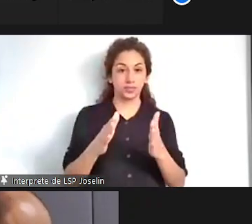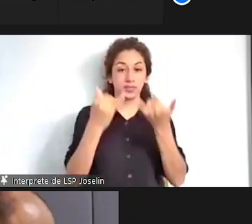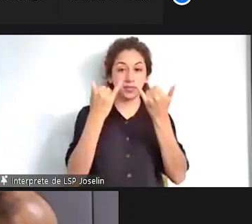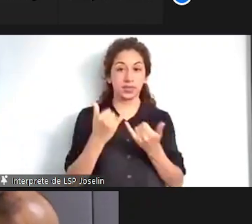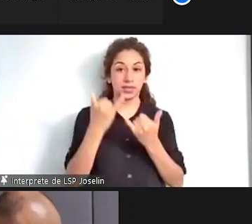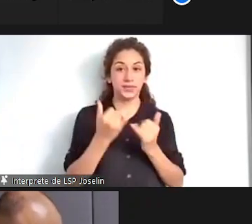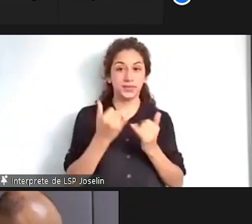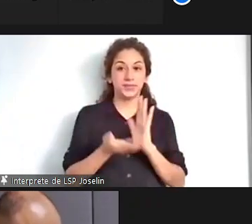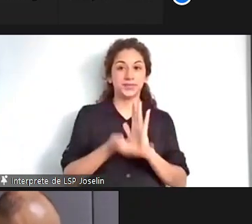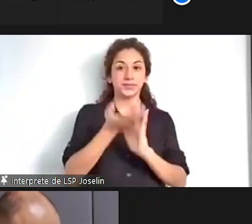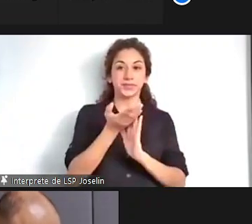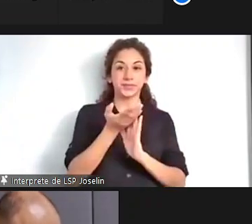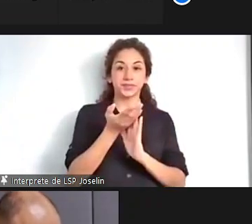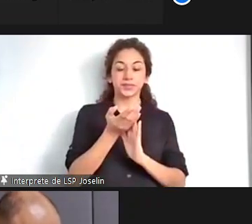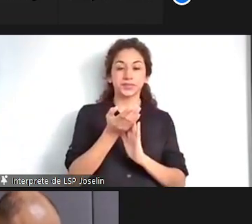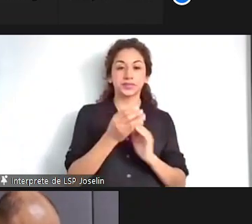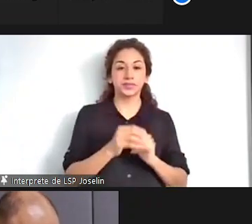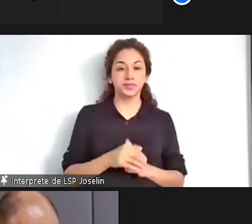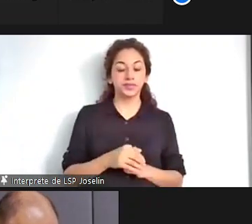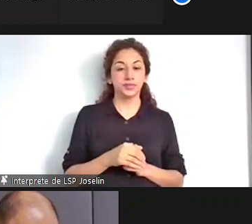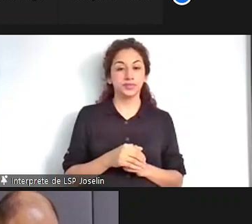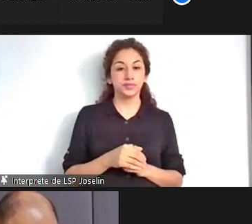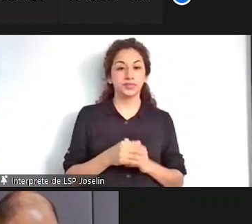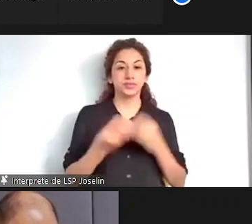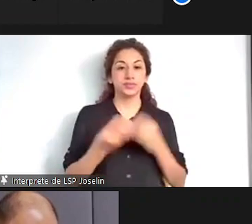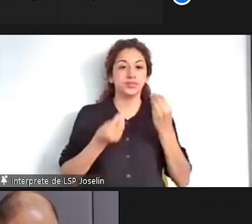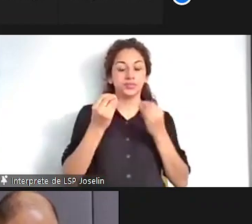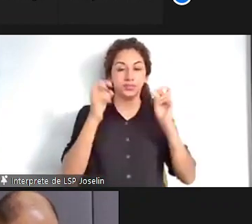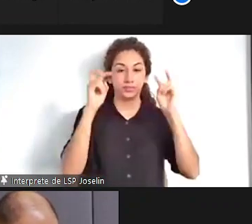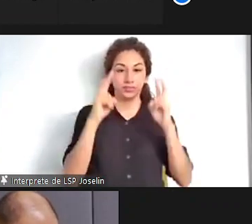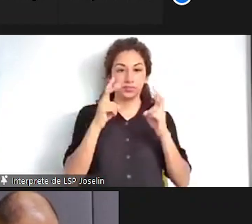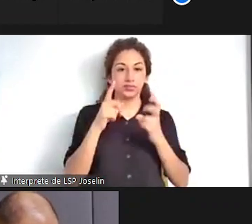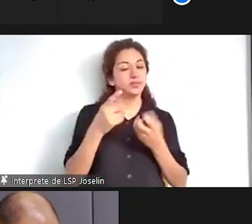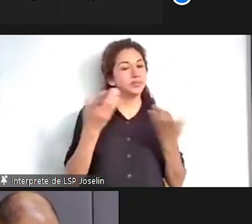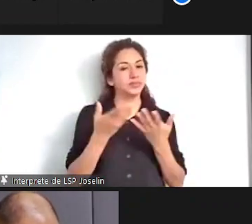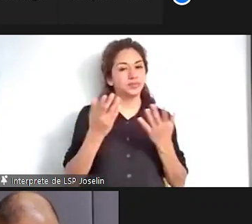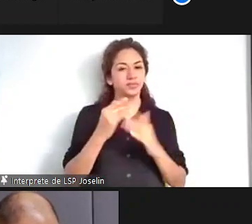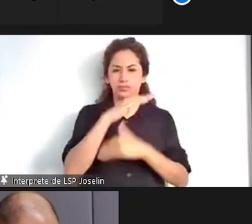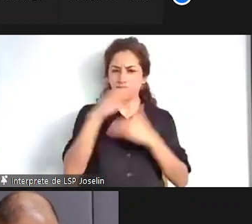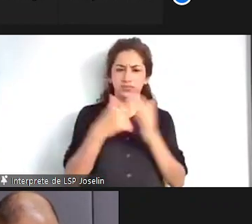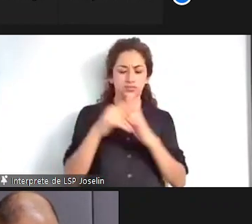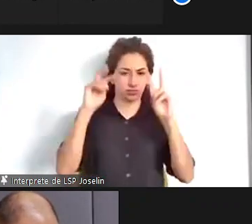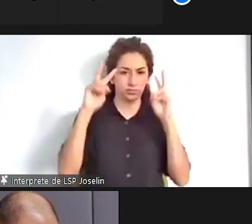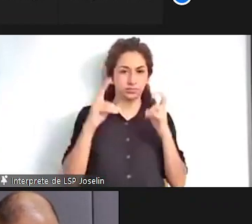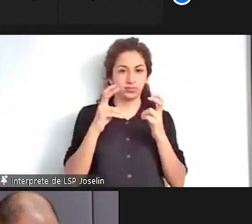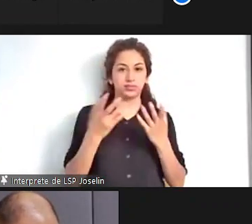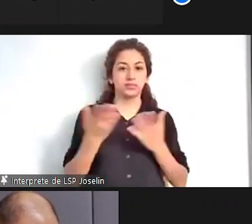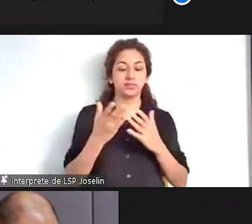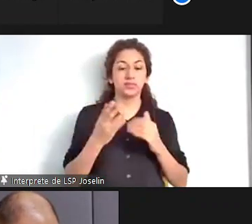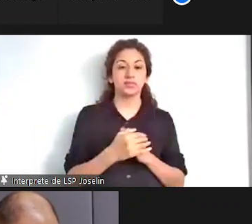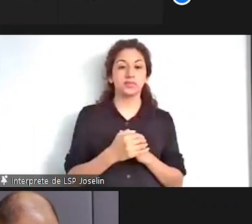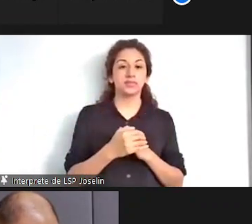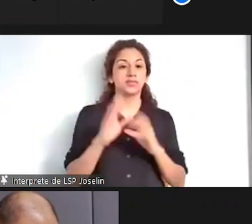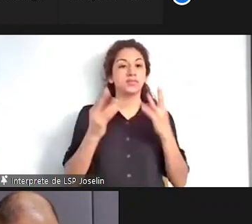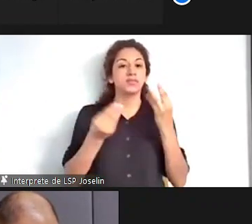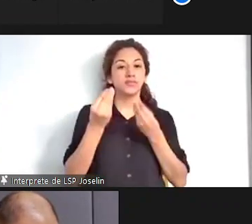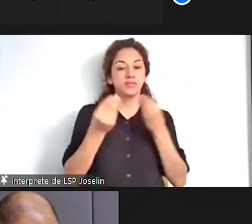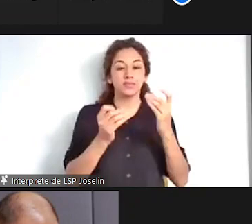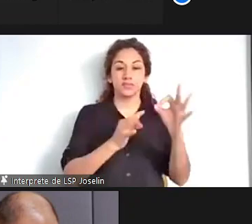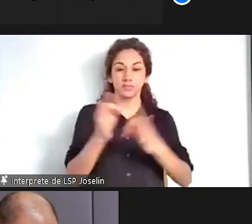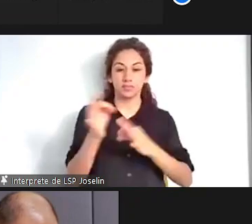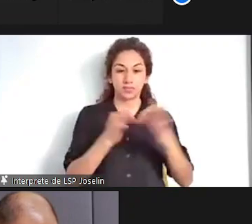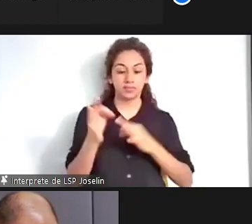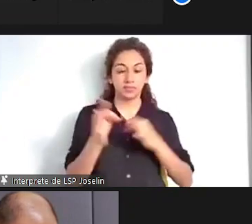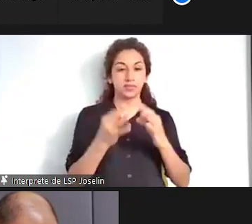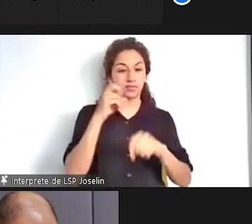a couple of weeks ago is more focused on that due diligence with the foundational criteria due diligence in all senses